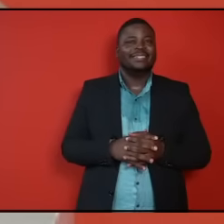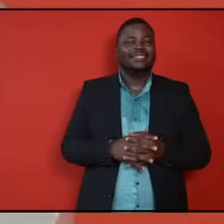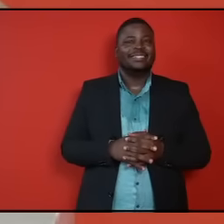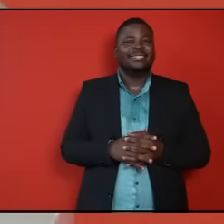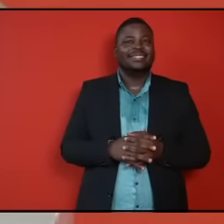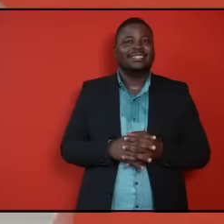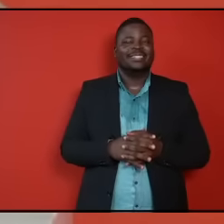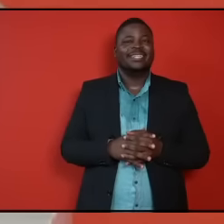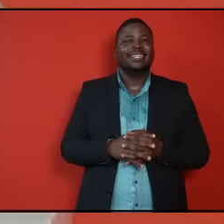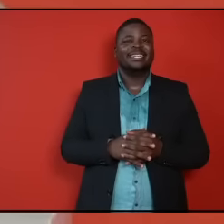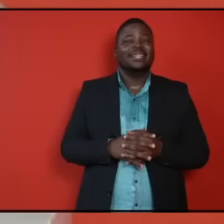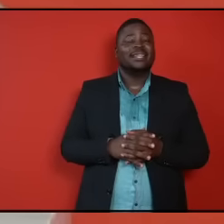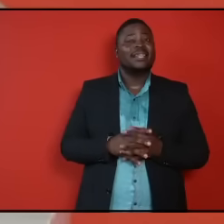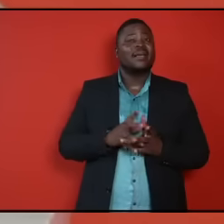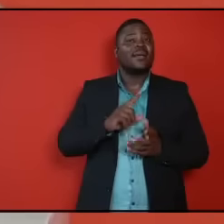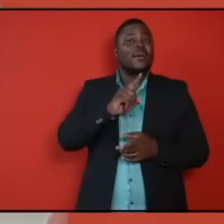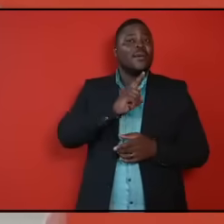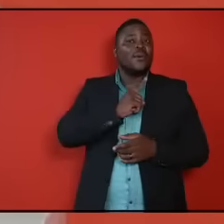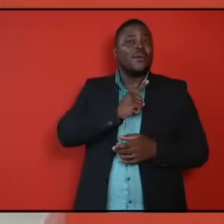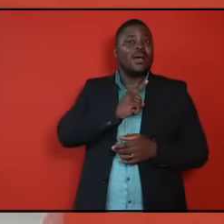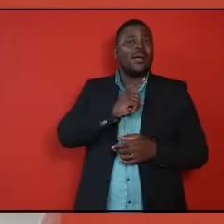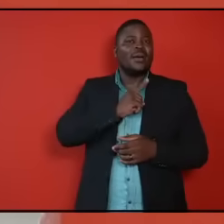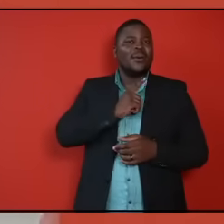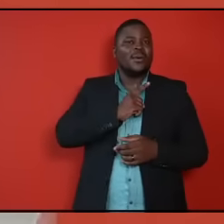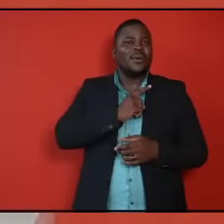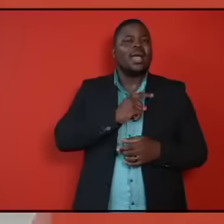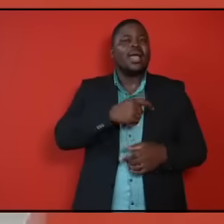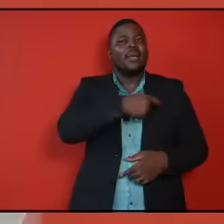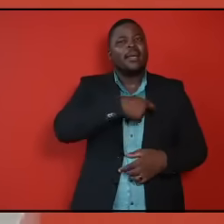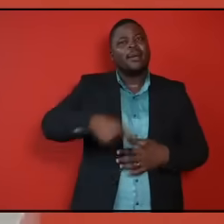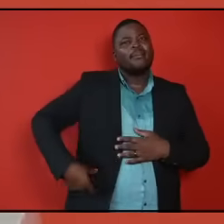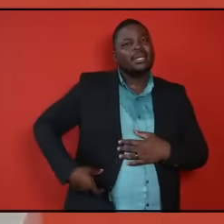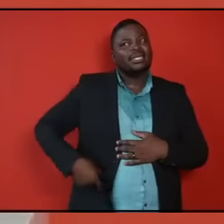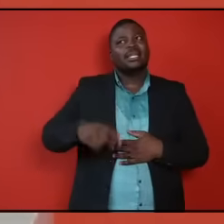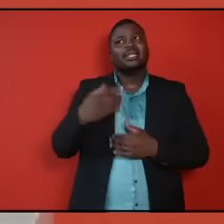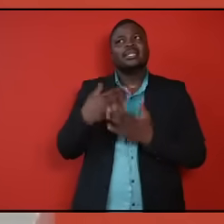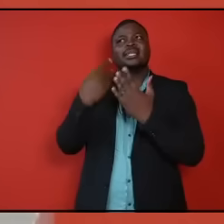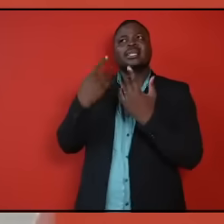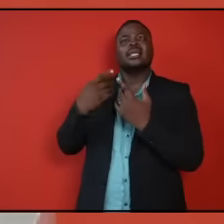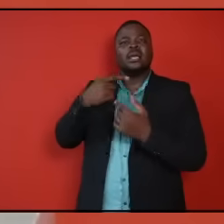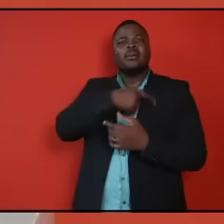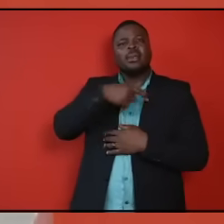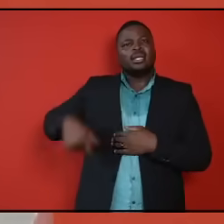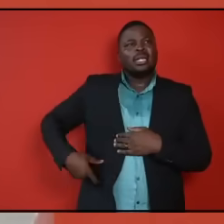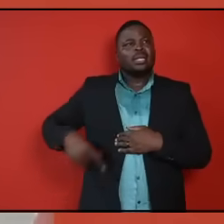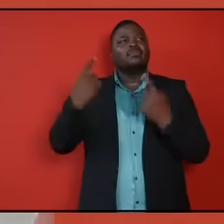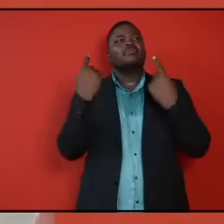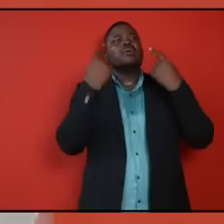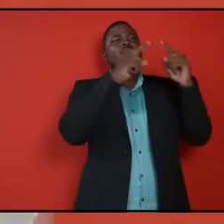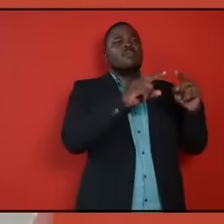Why would a president, such an old man, go and watch a match in Morocco at night?